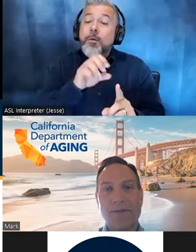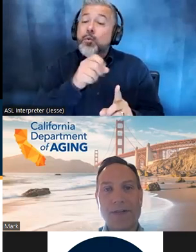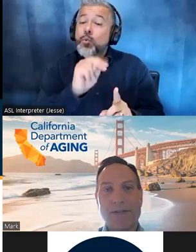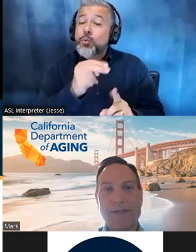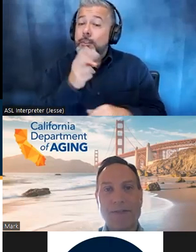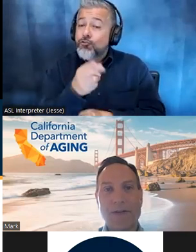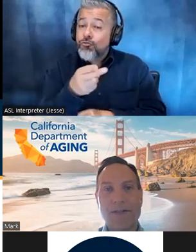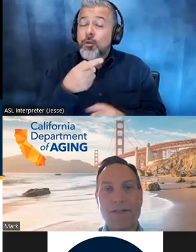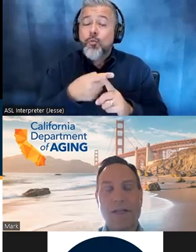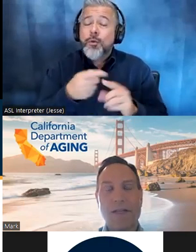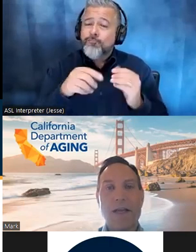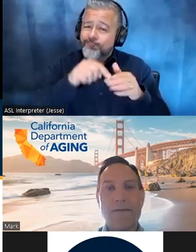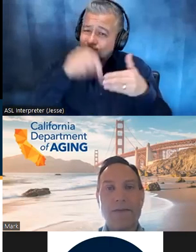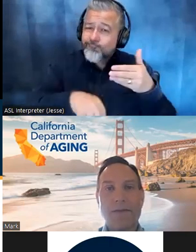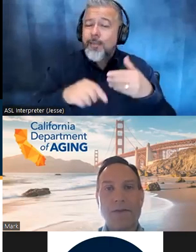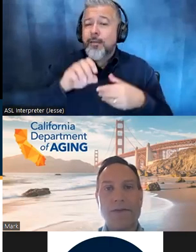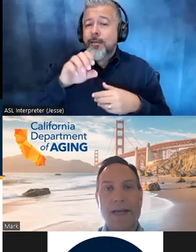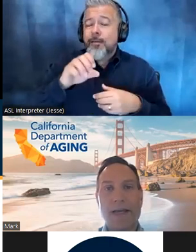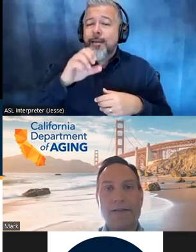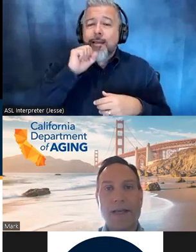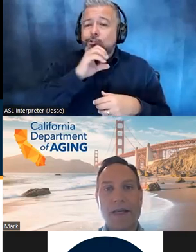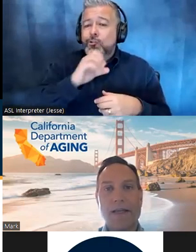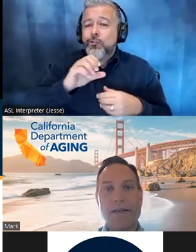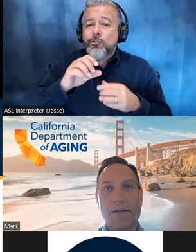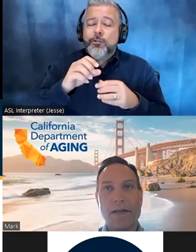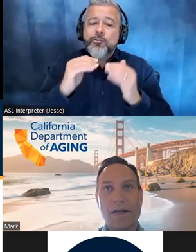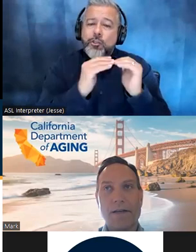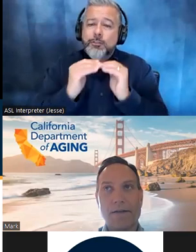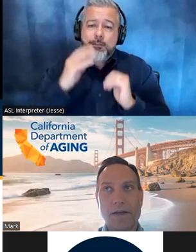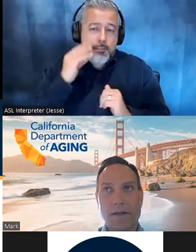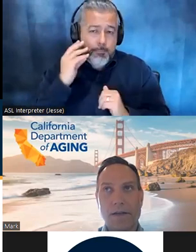extensive elder justice experience, having served as a